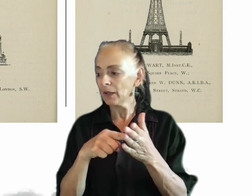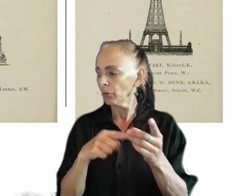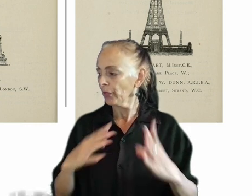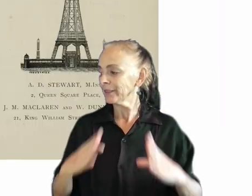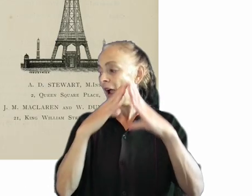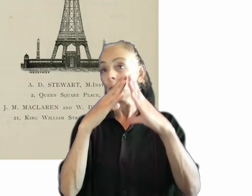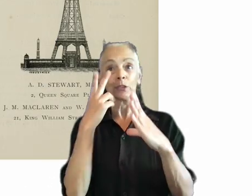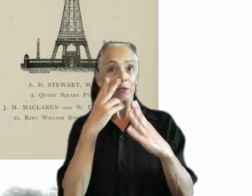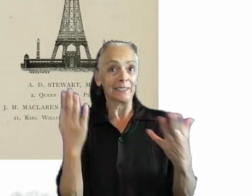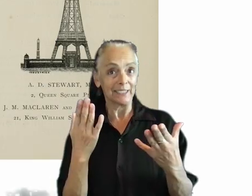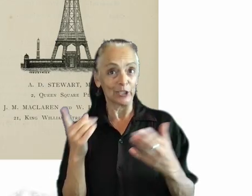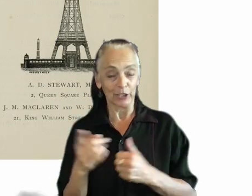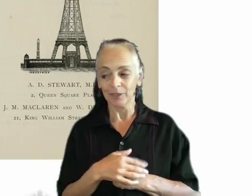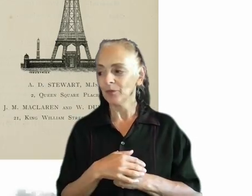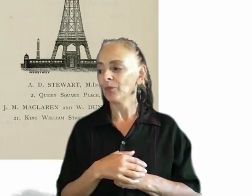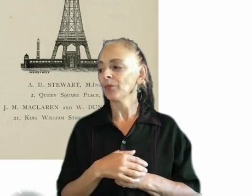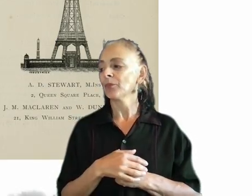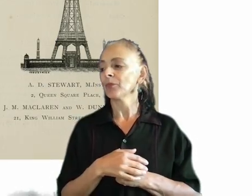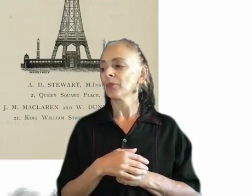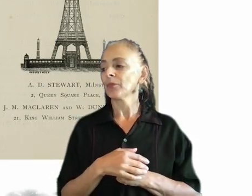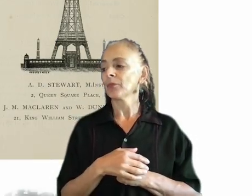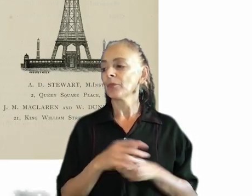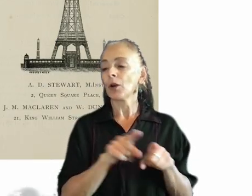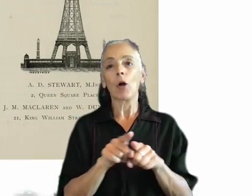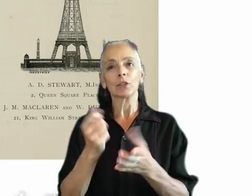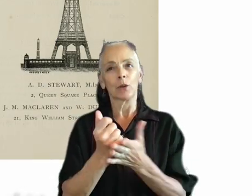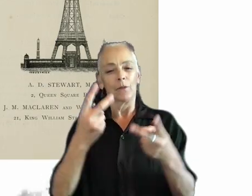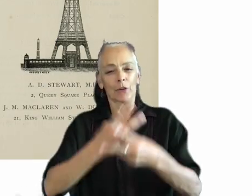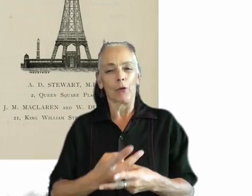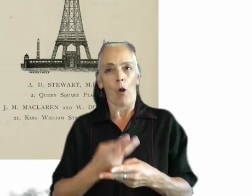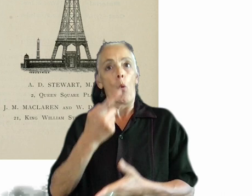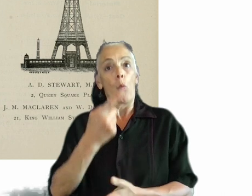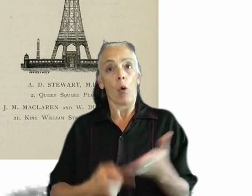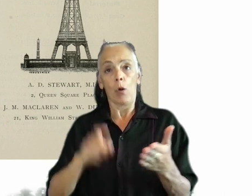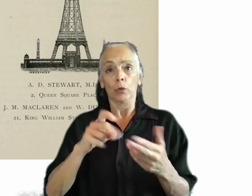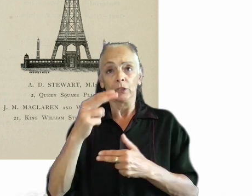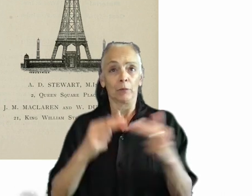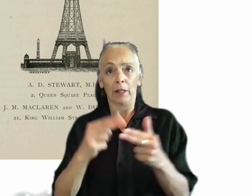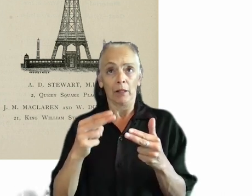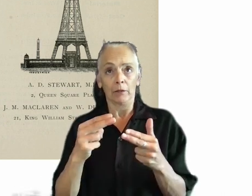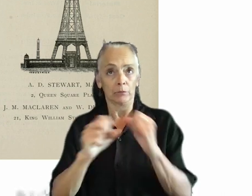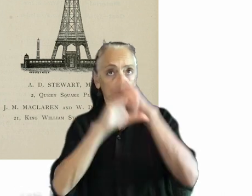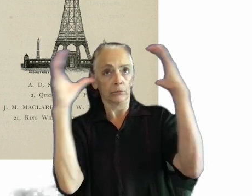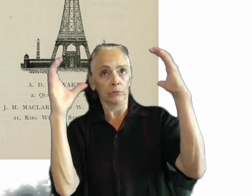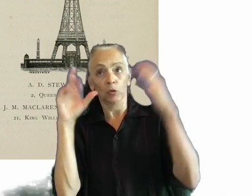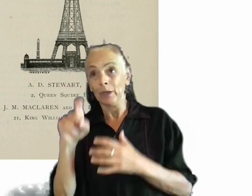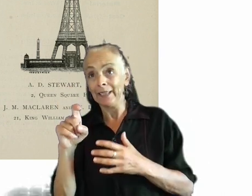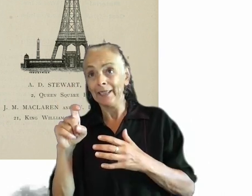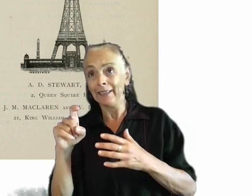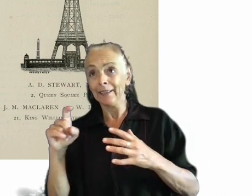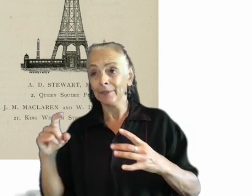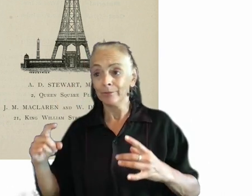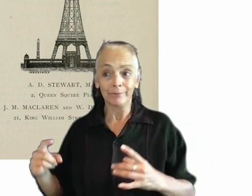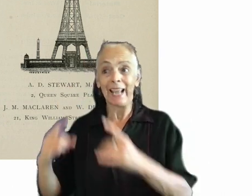here but it can also help us figure out what to build in the first place do we even need a tower maybe we